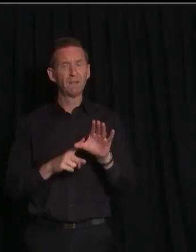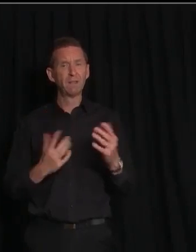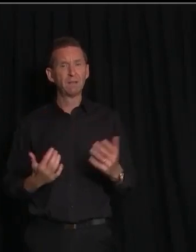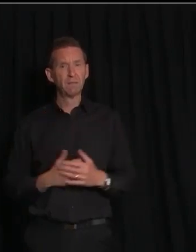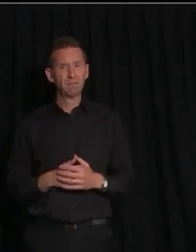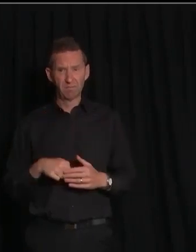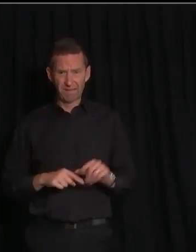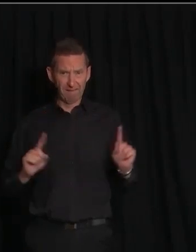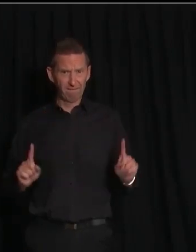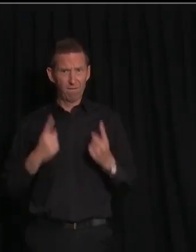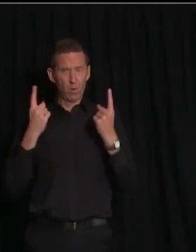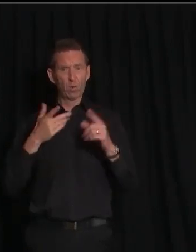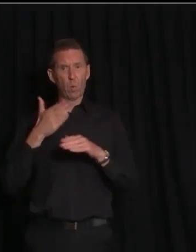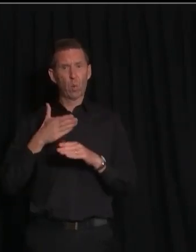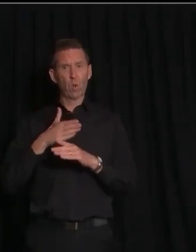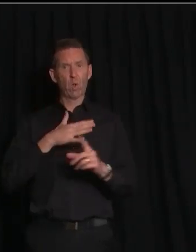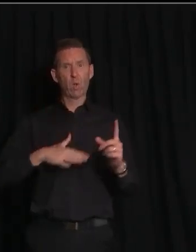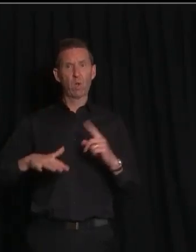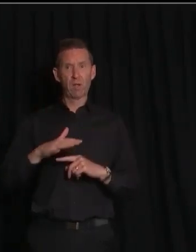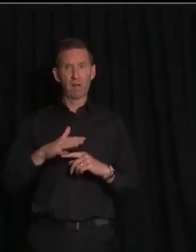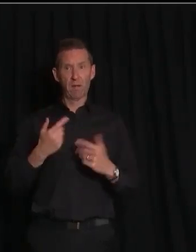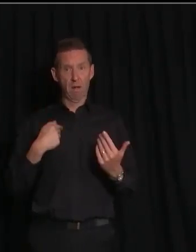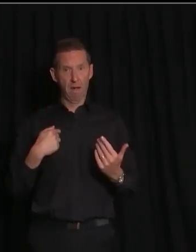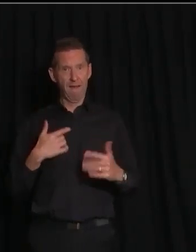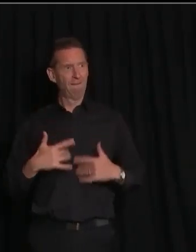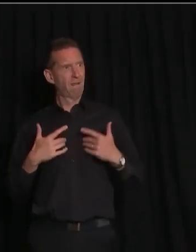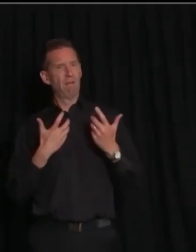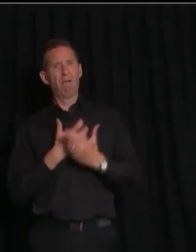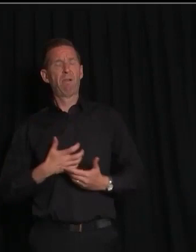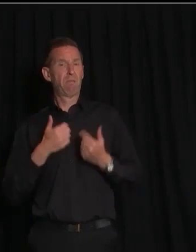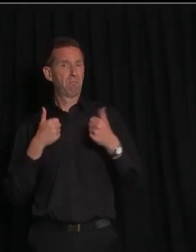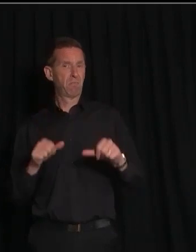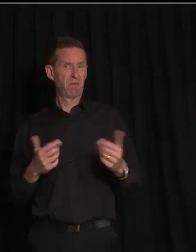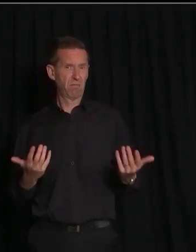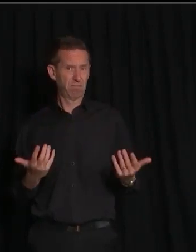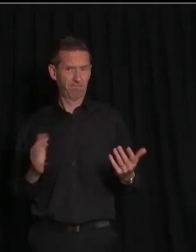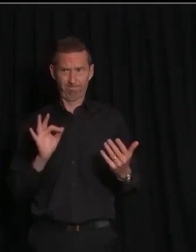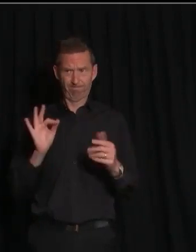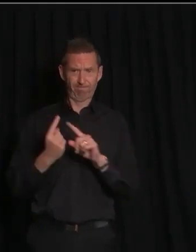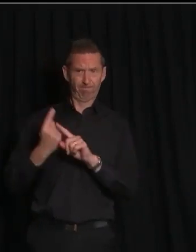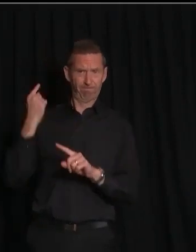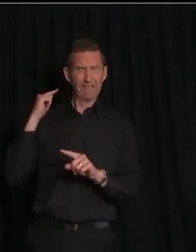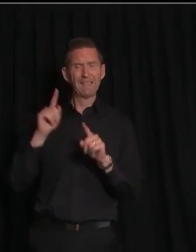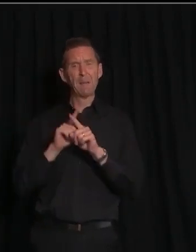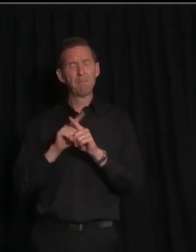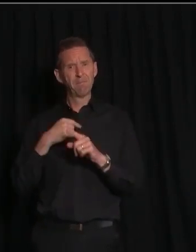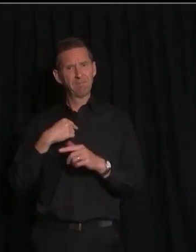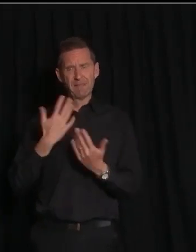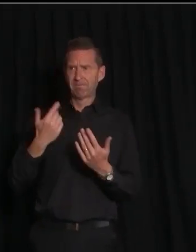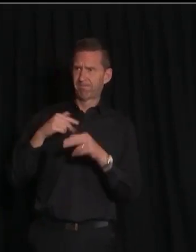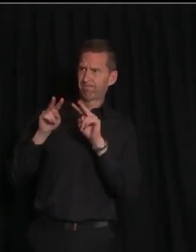is the first workplace that I've experienced that. Secondly, I never saw myself